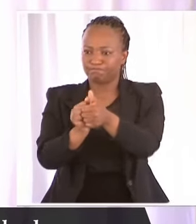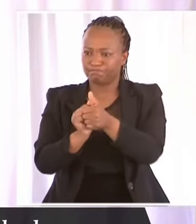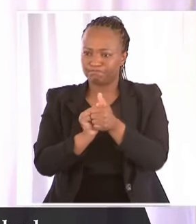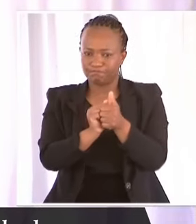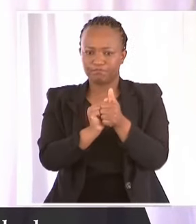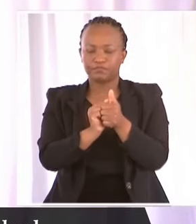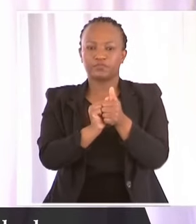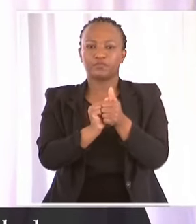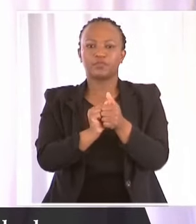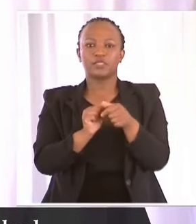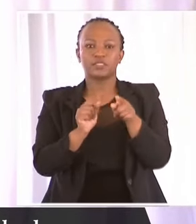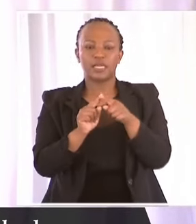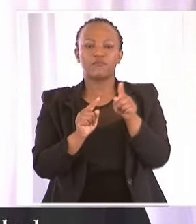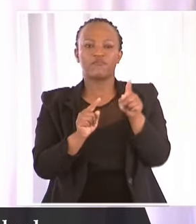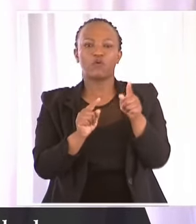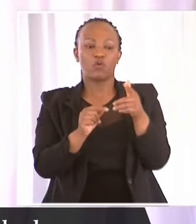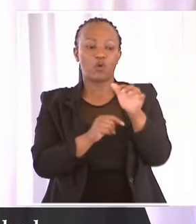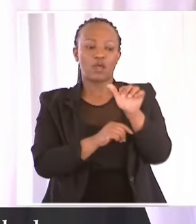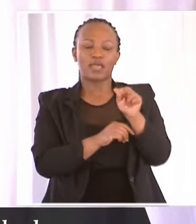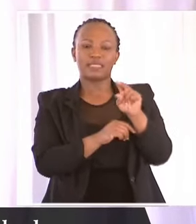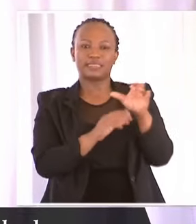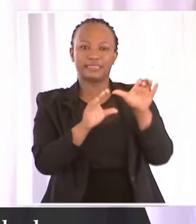the Democratic Movement,